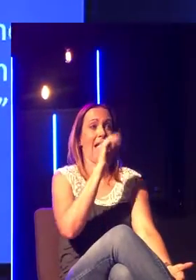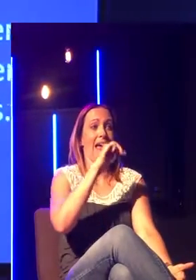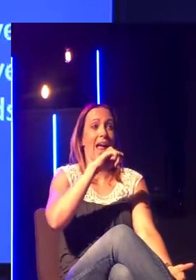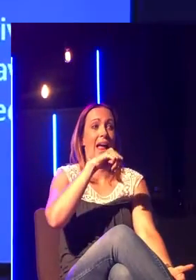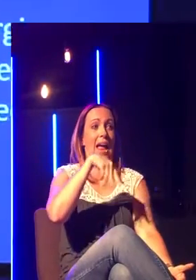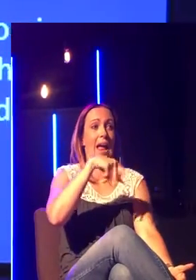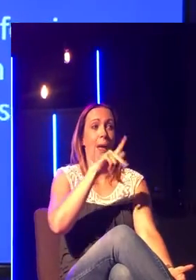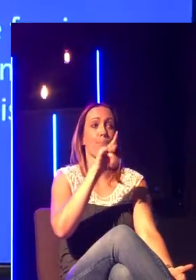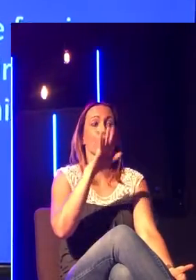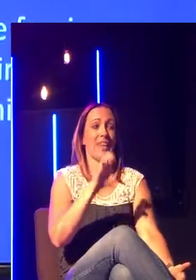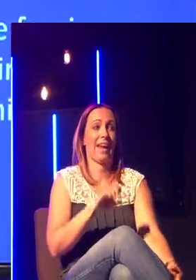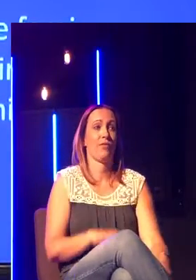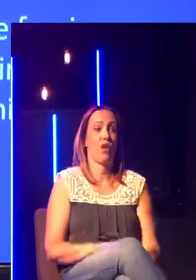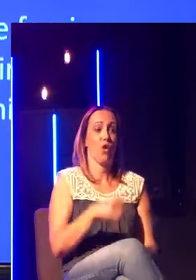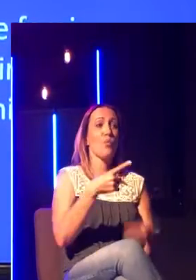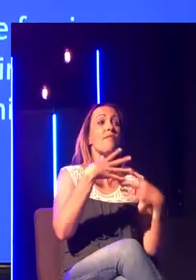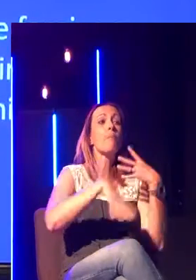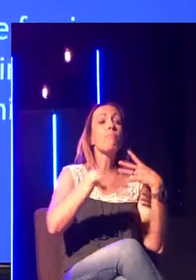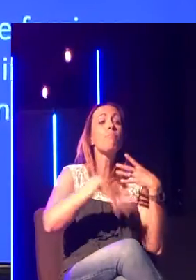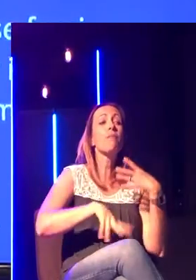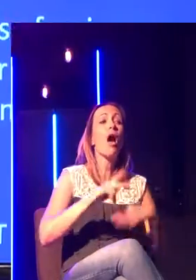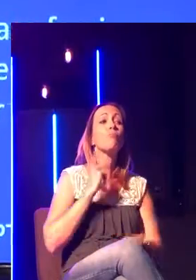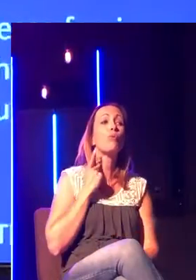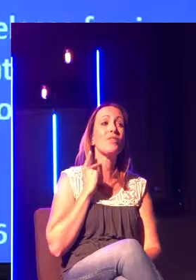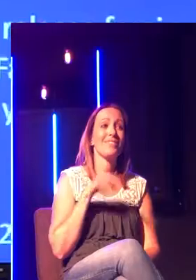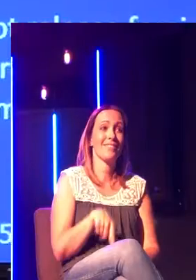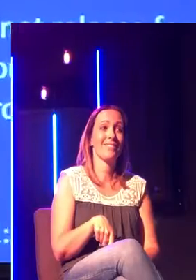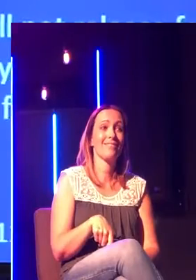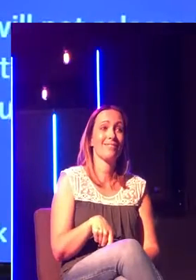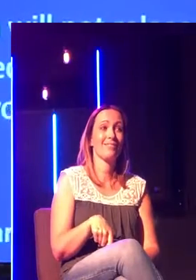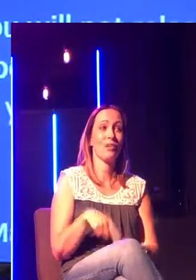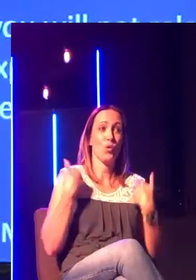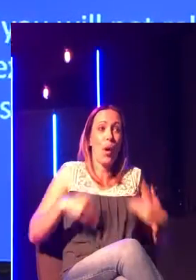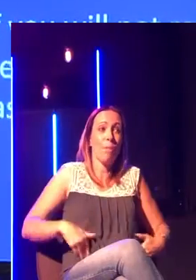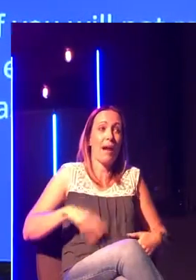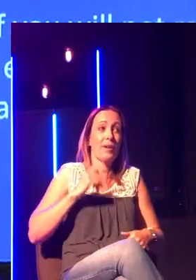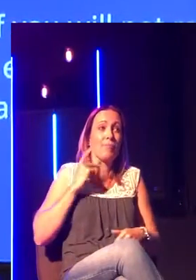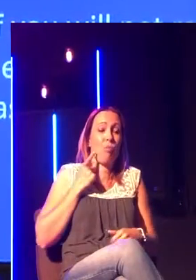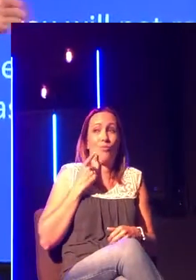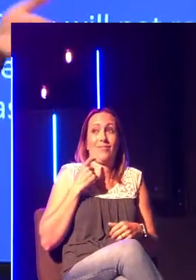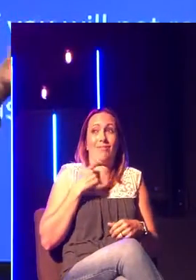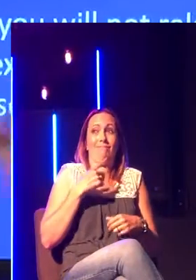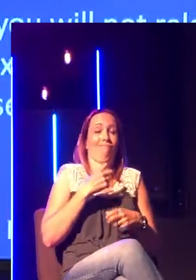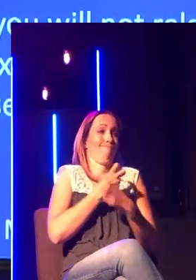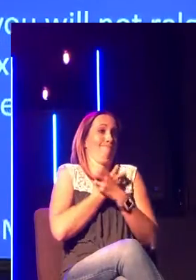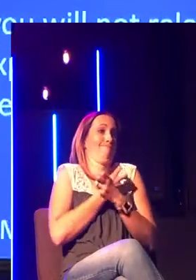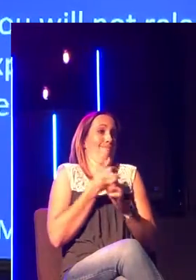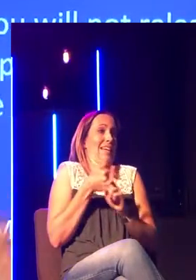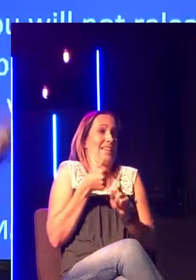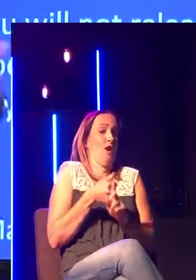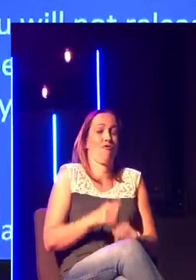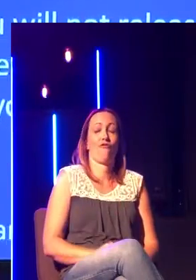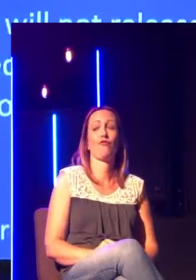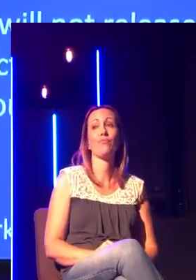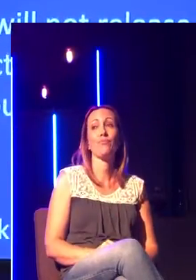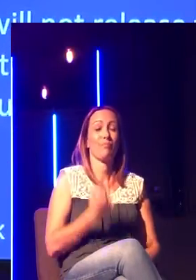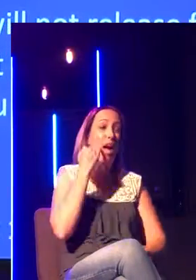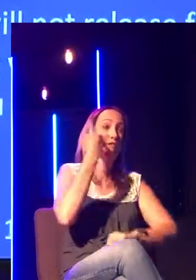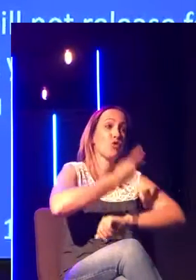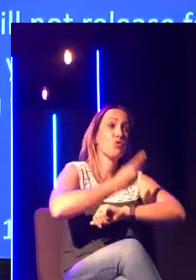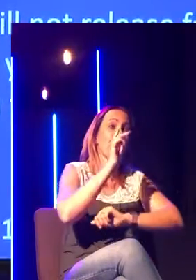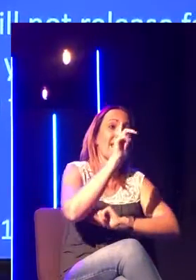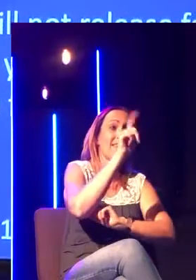have blood poisoning. Your entire body is poisoning itself. If you had come in 2 days or maybe, after that, you would probably be